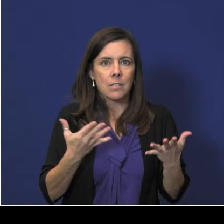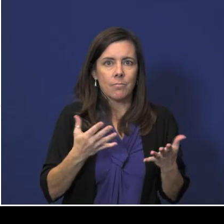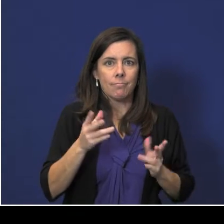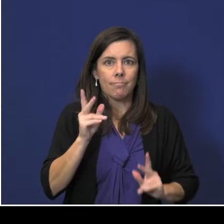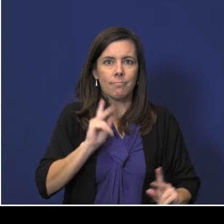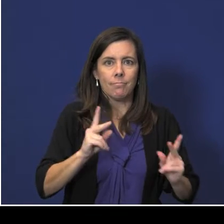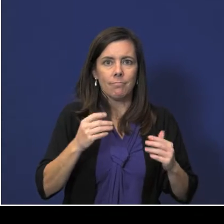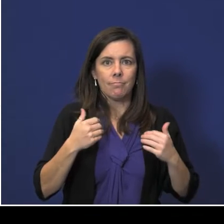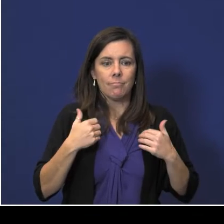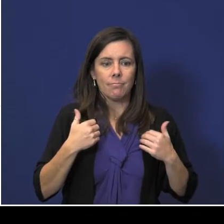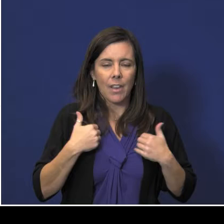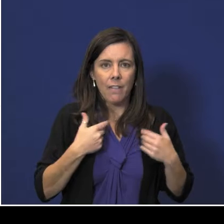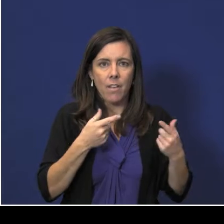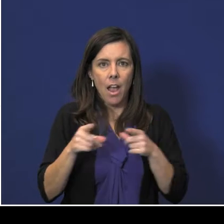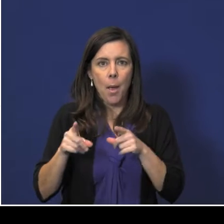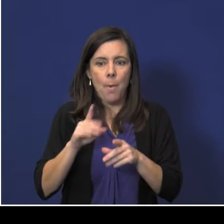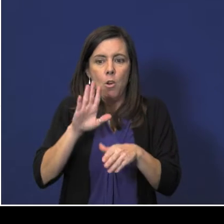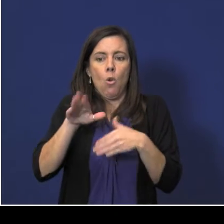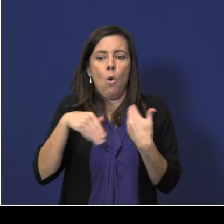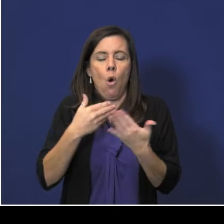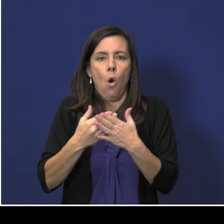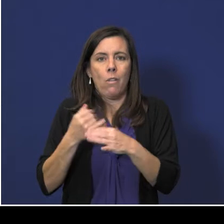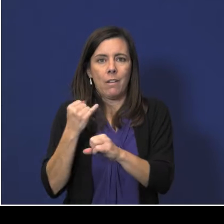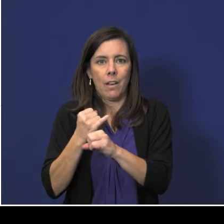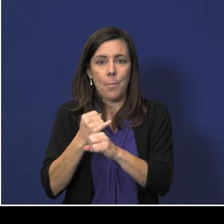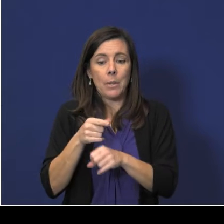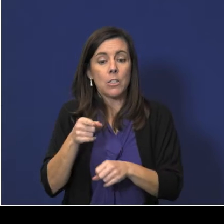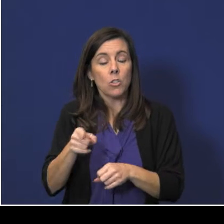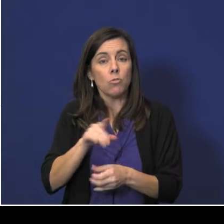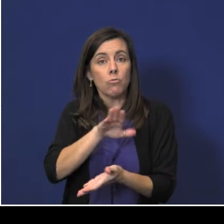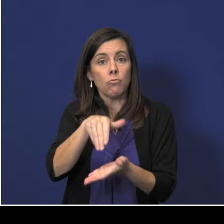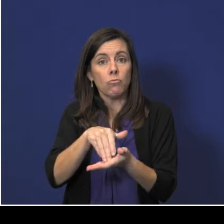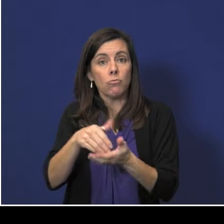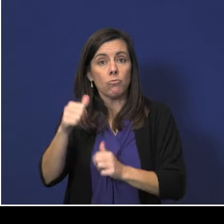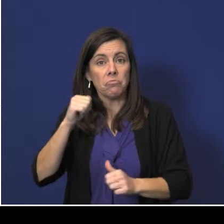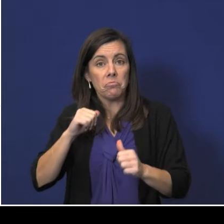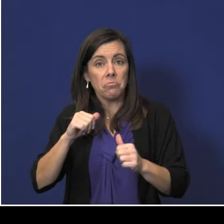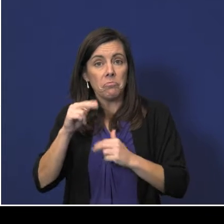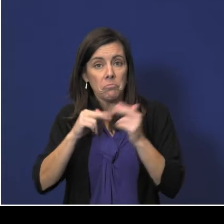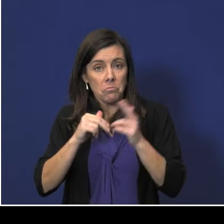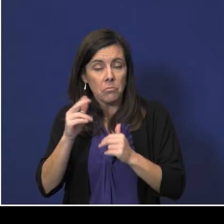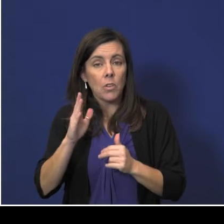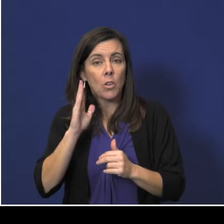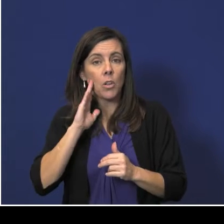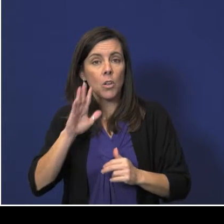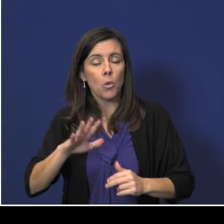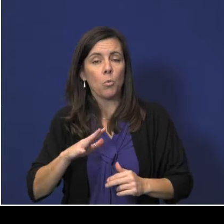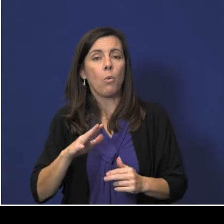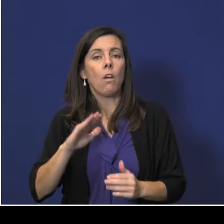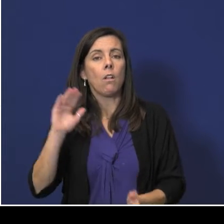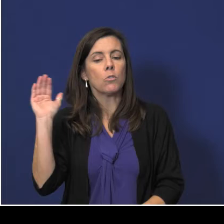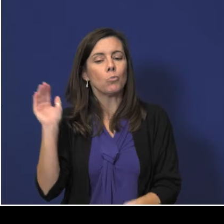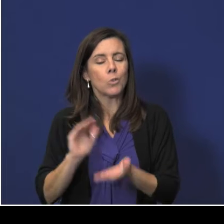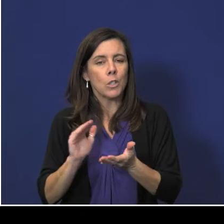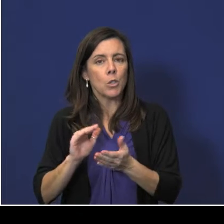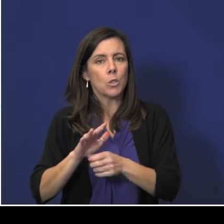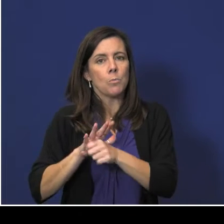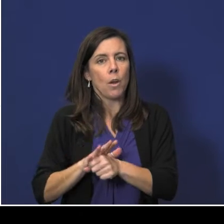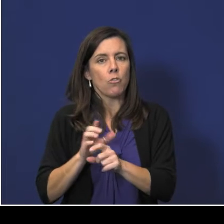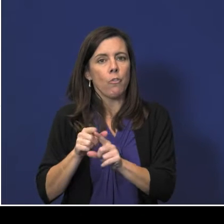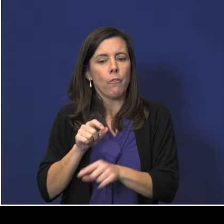of your campus facilities. So this central facility will provide some relief both in size and in quantity for